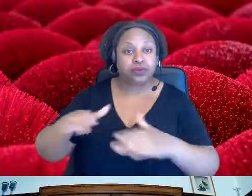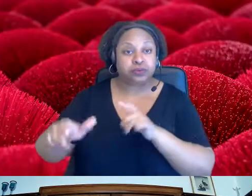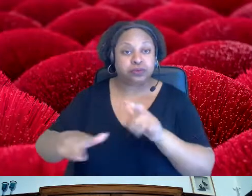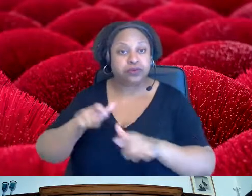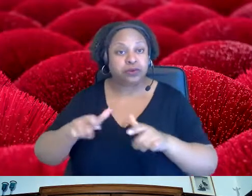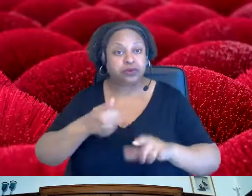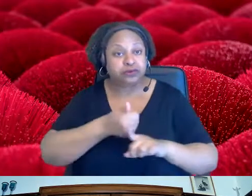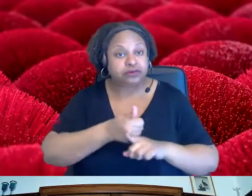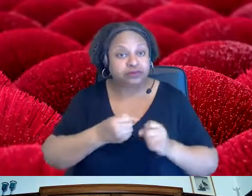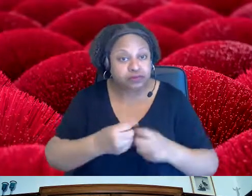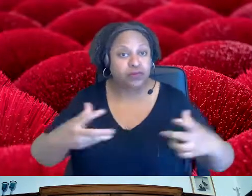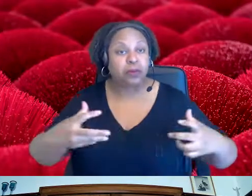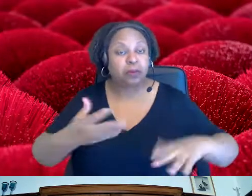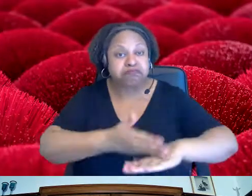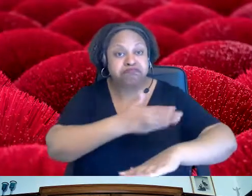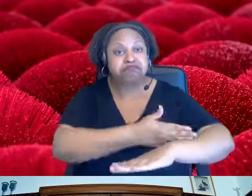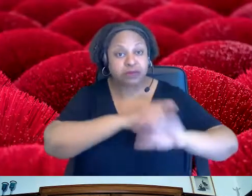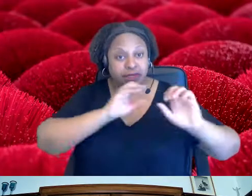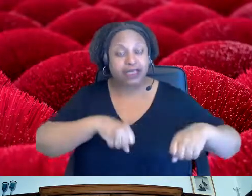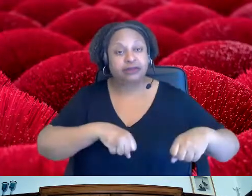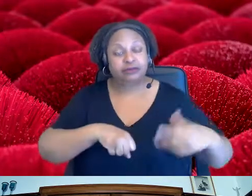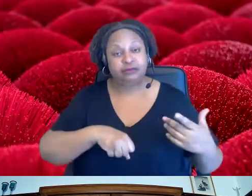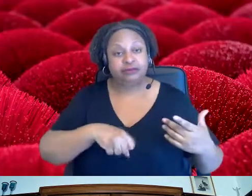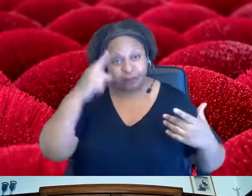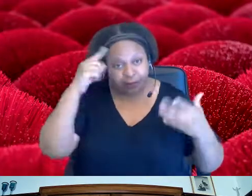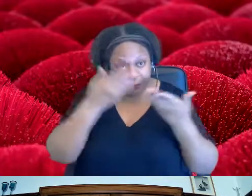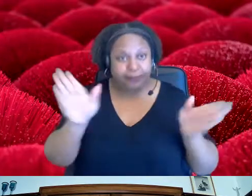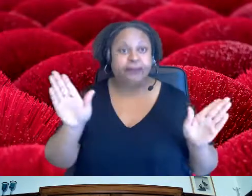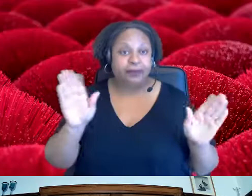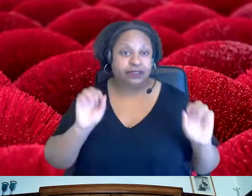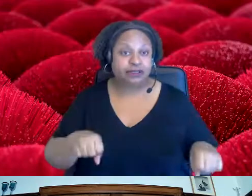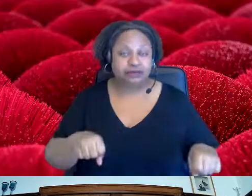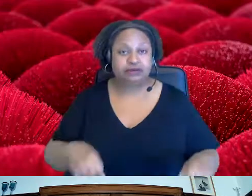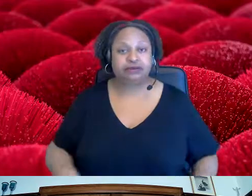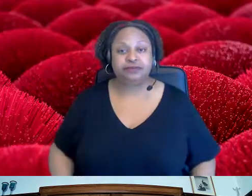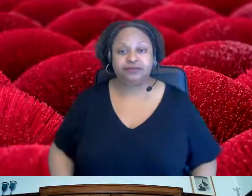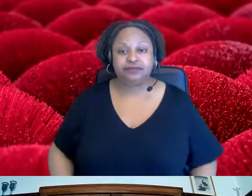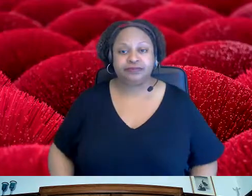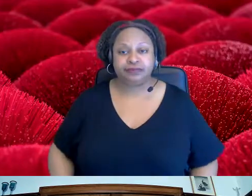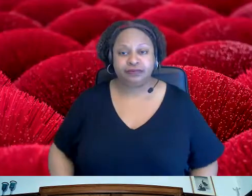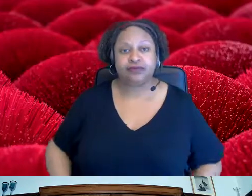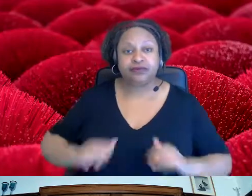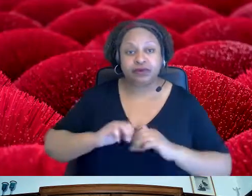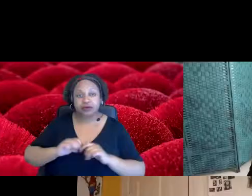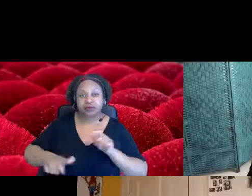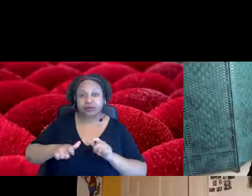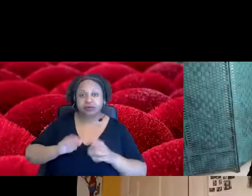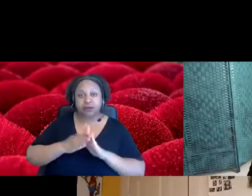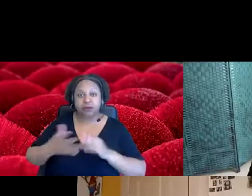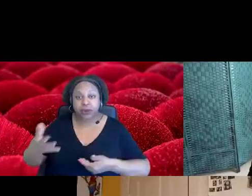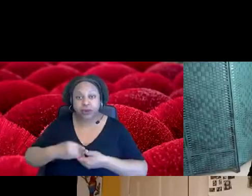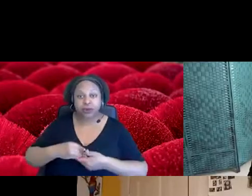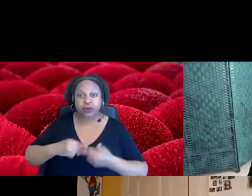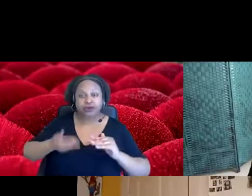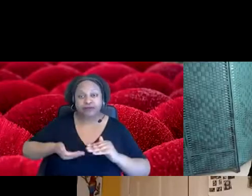of, you know, how people become included or invited into a place.